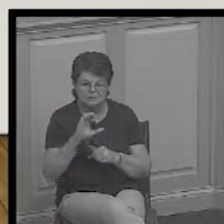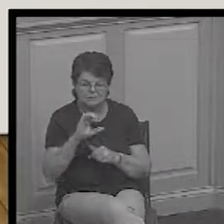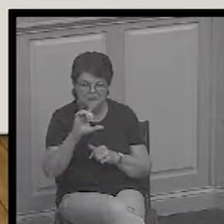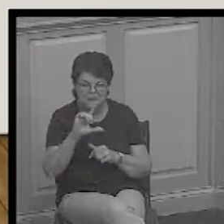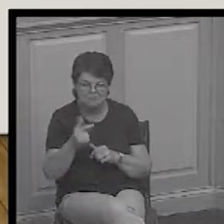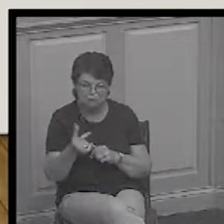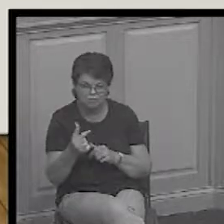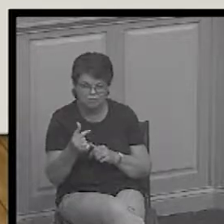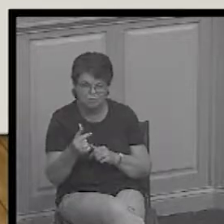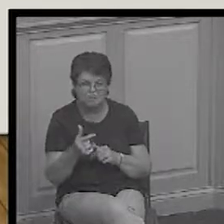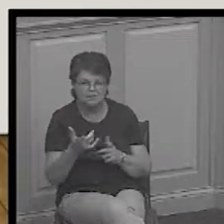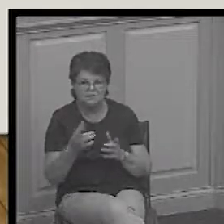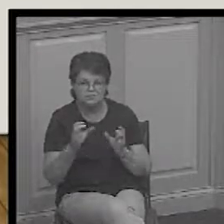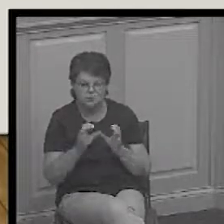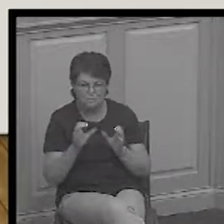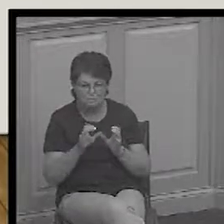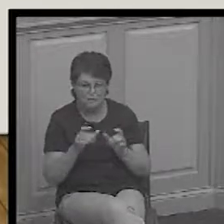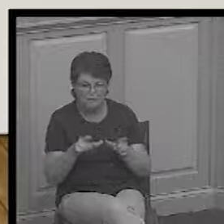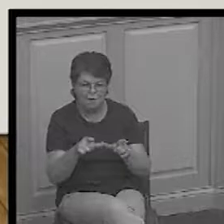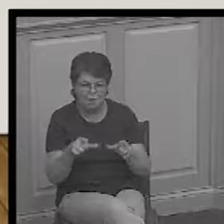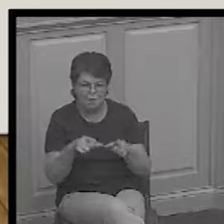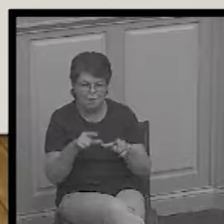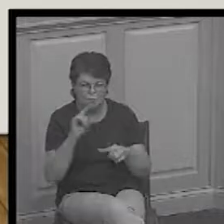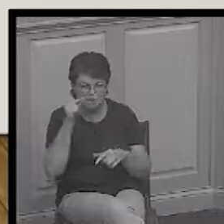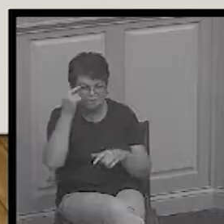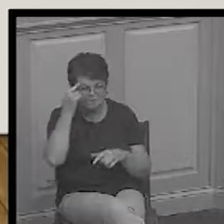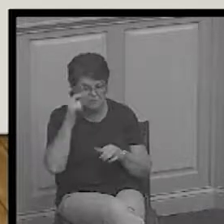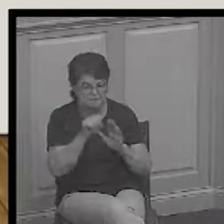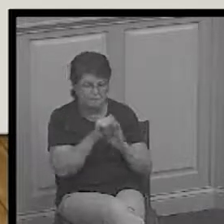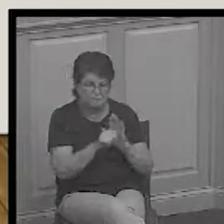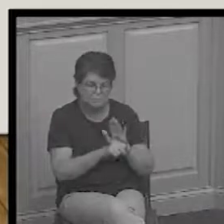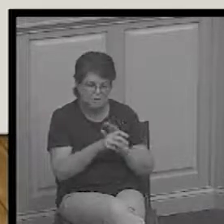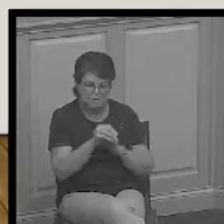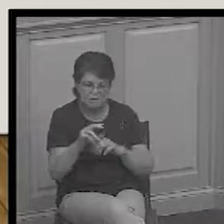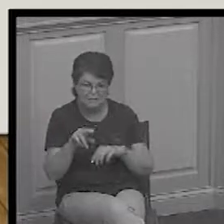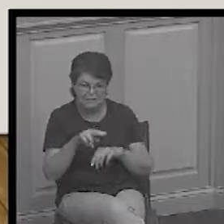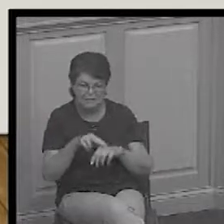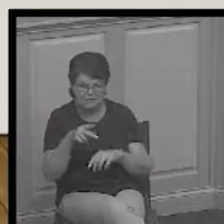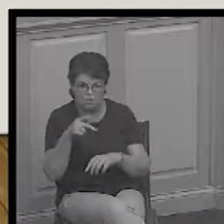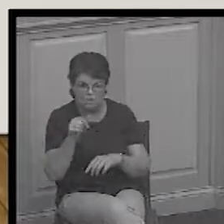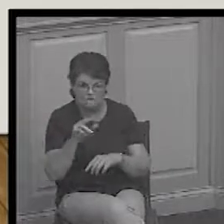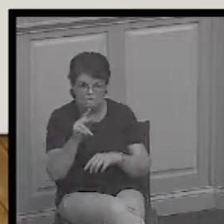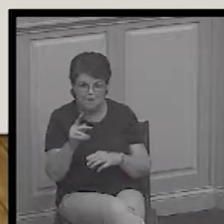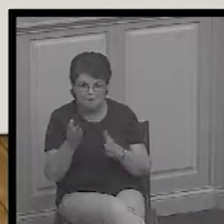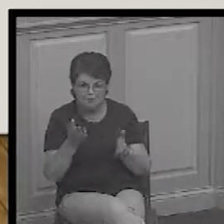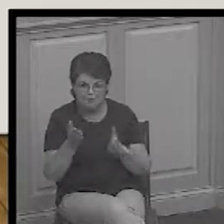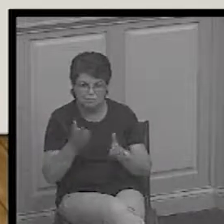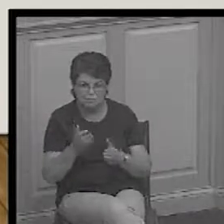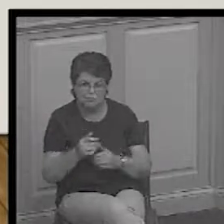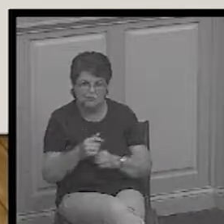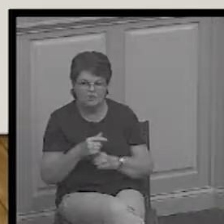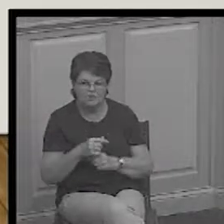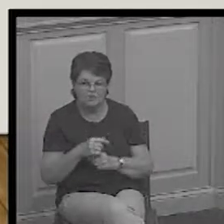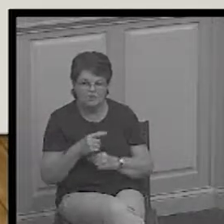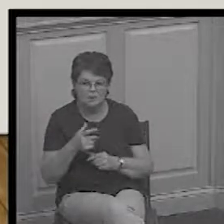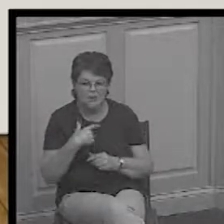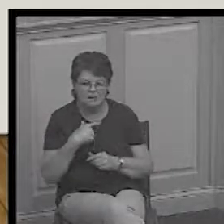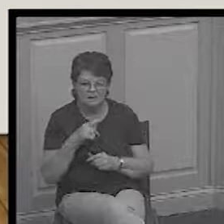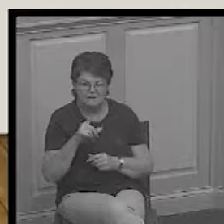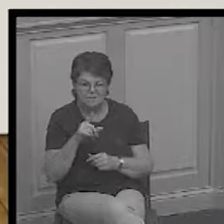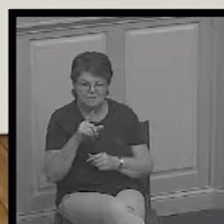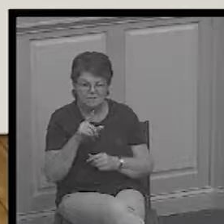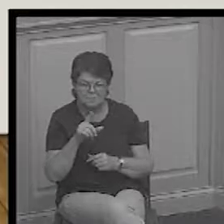CLG is, of course, certified local government, and that is the state and National Park Service. Wikipedia says there's